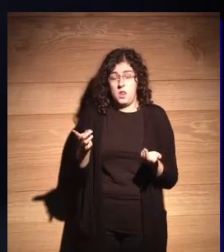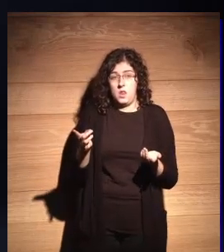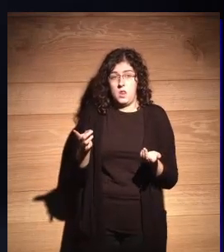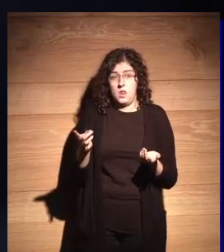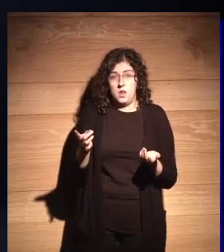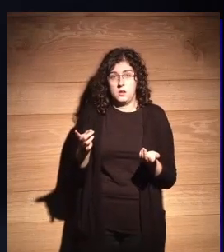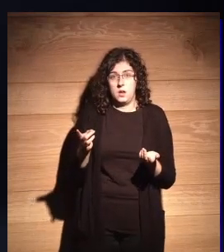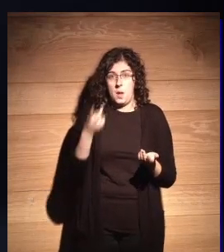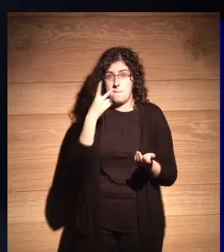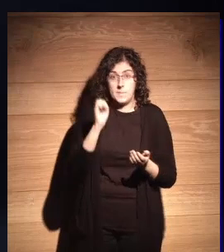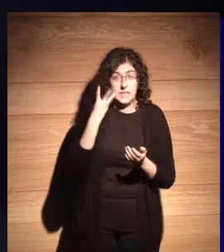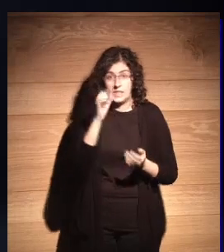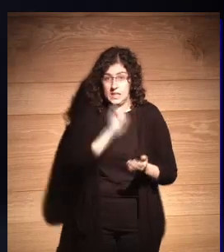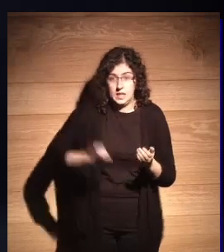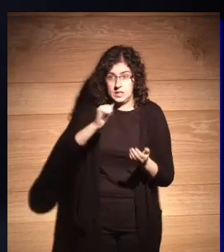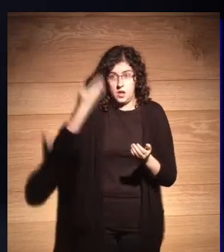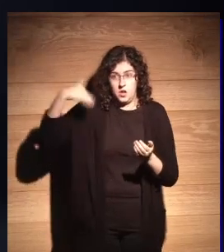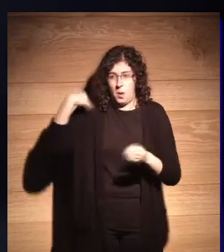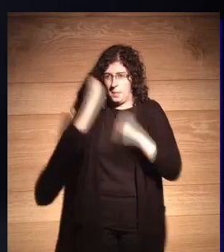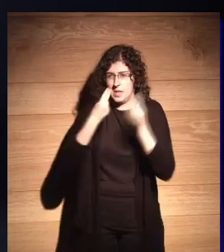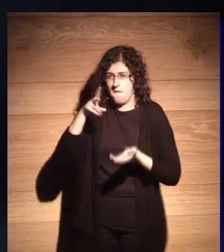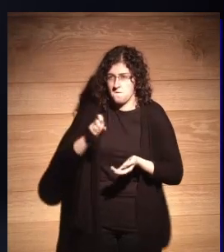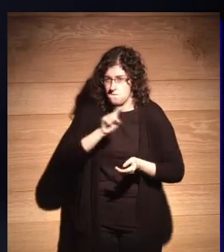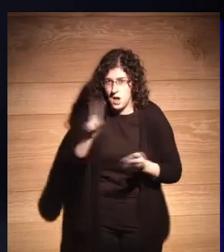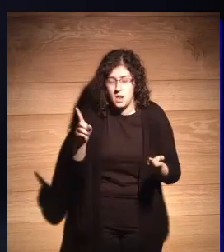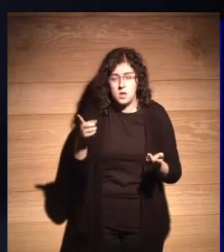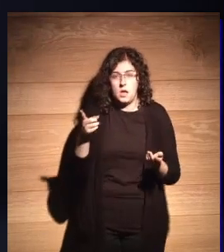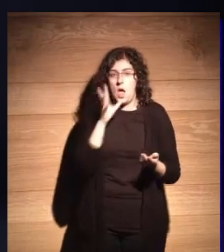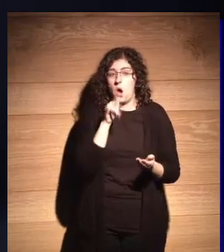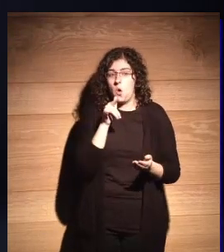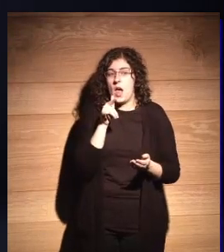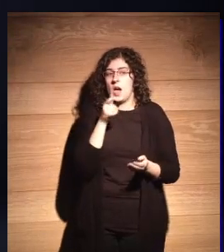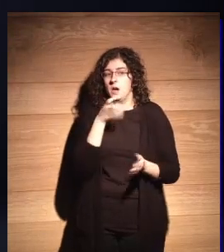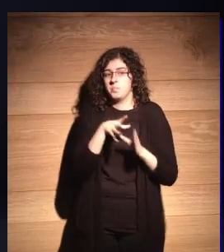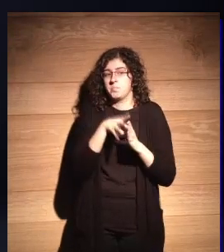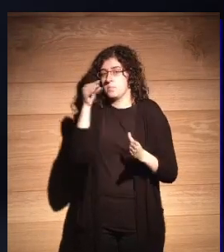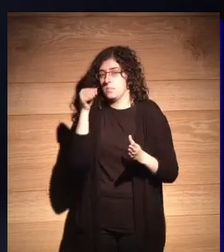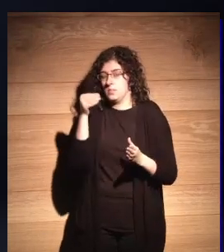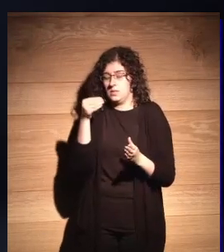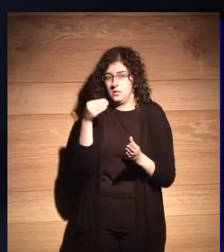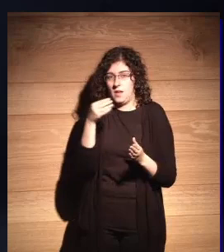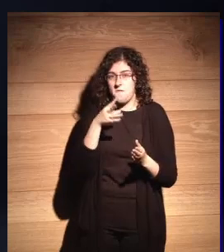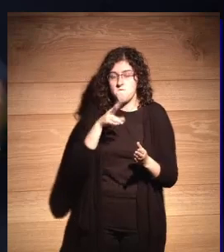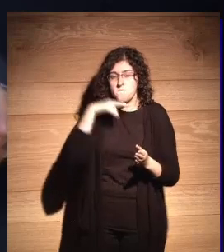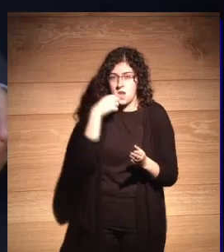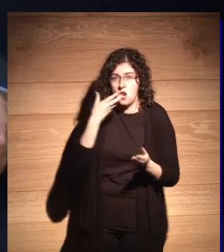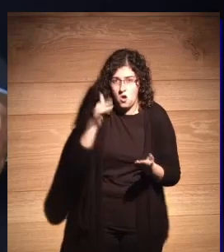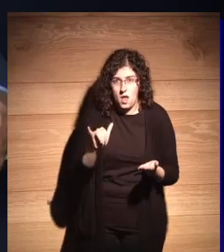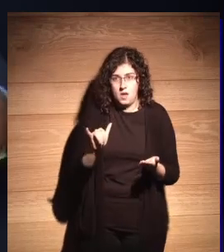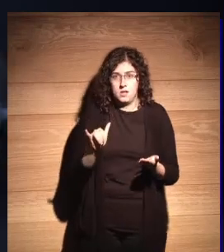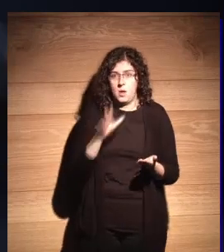on a significance for historical reasons. So, just because I have a